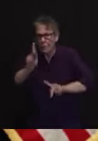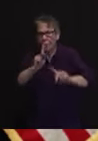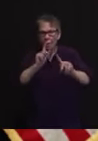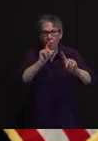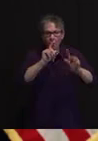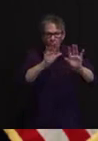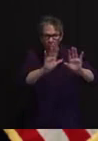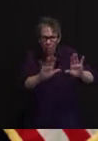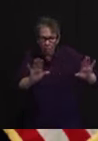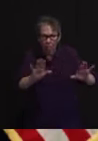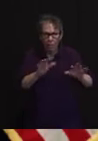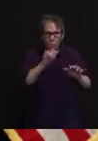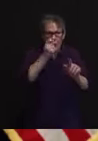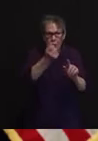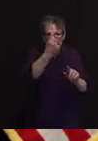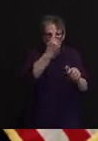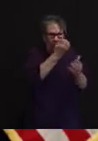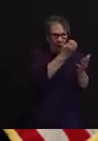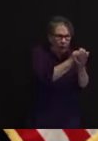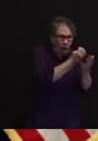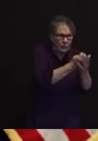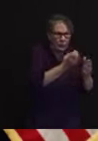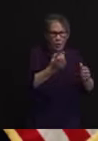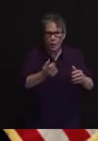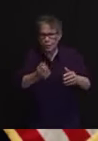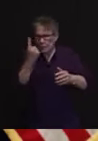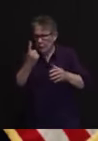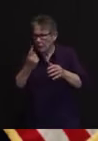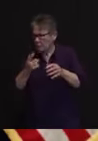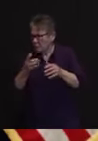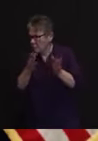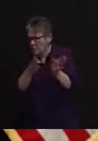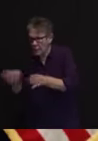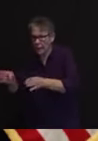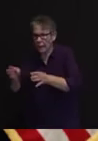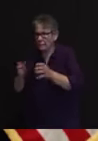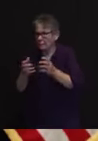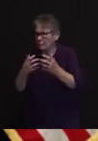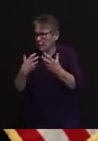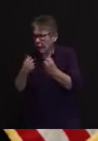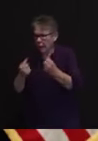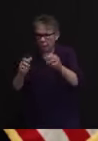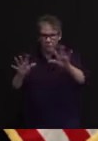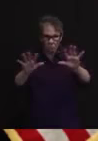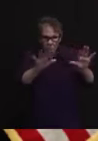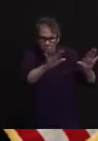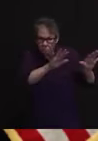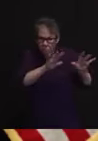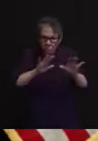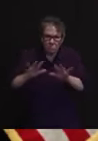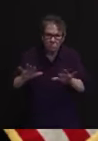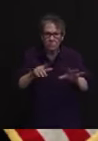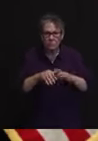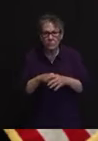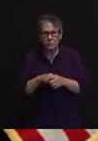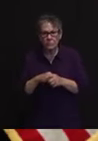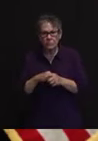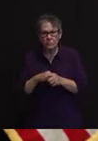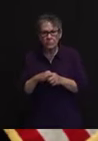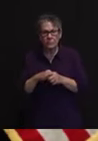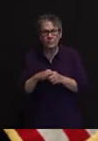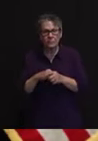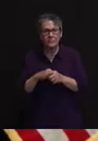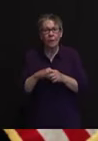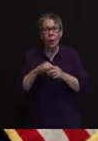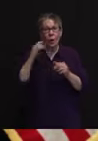virtual, just because we're not doing a whole lot of, this is the rare, this and the VTC that we do at the White House, these